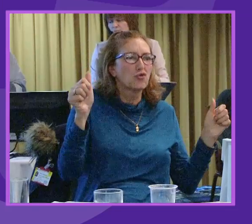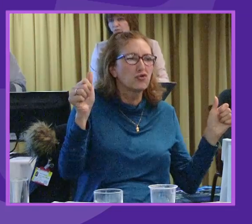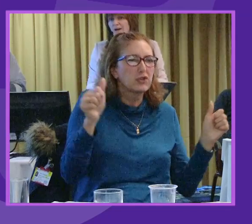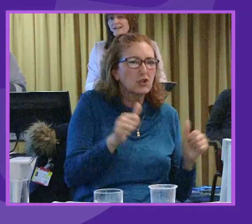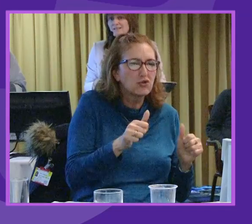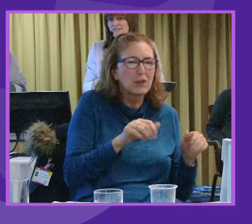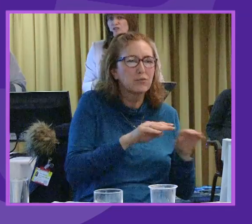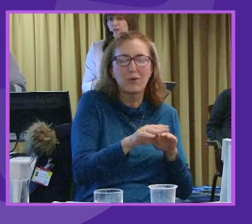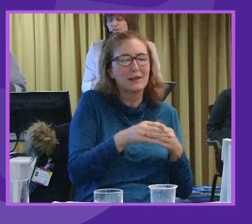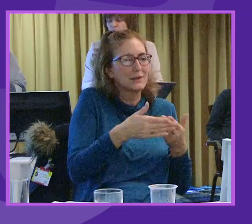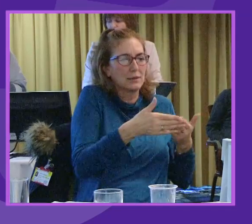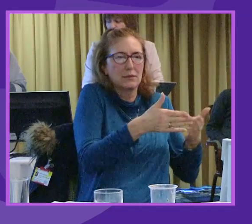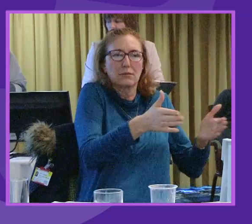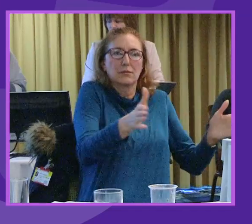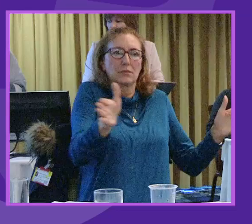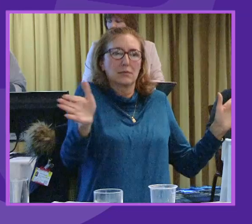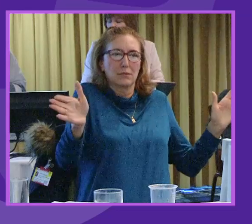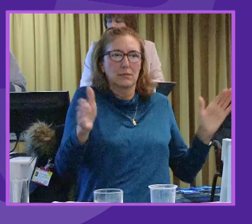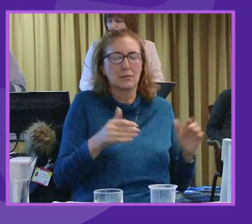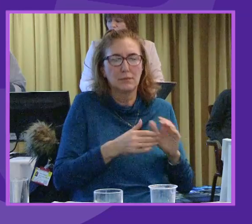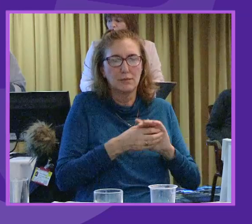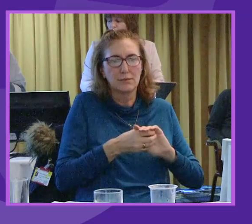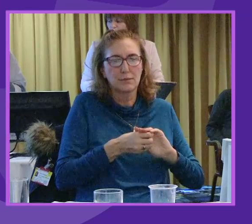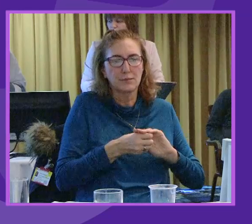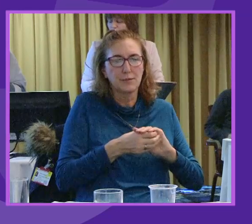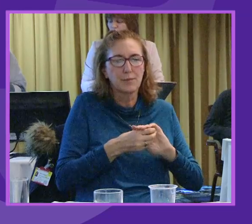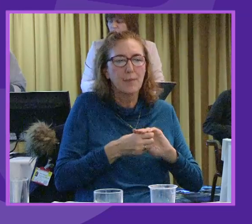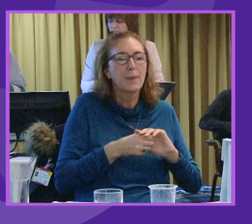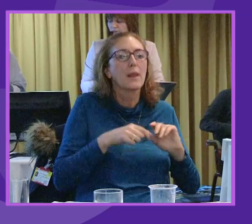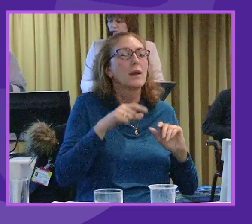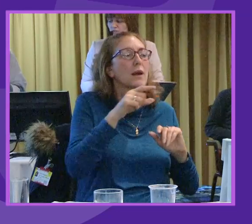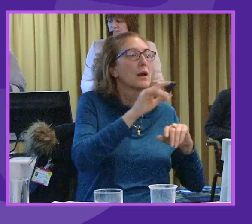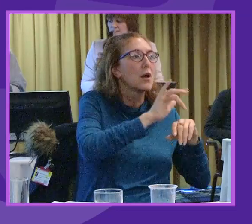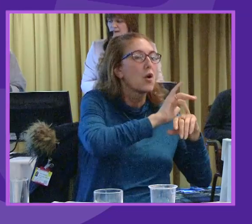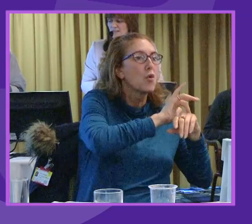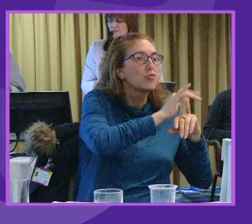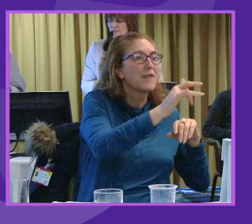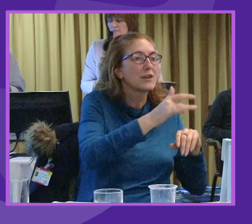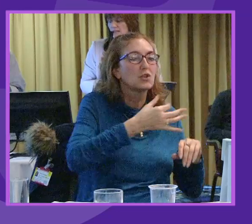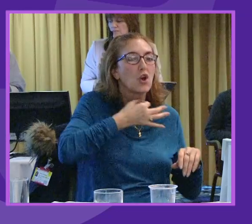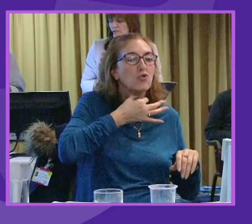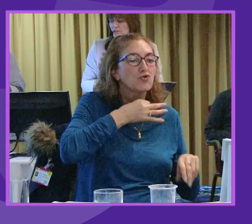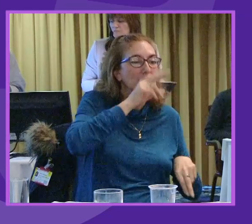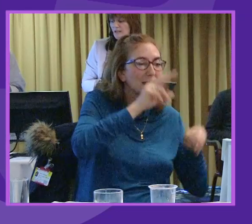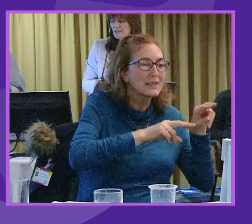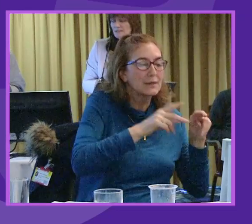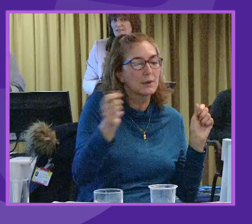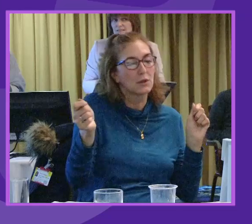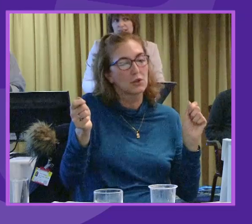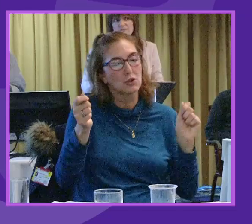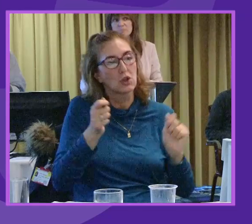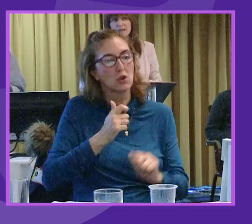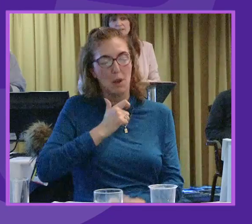reducing restrictive practice, and our programme of work is No Force First. A move from professionally determined